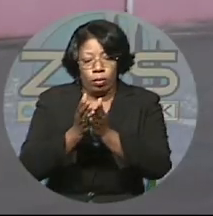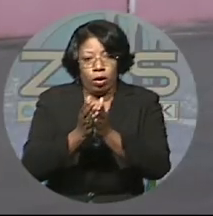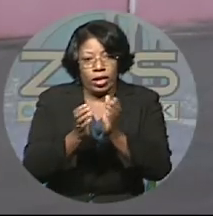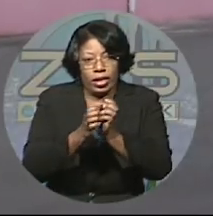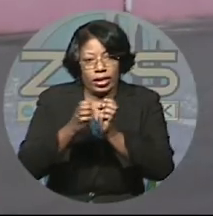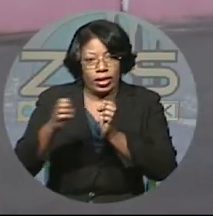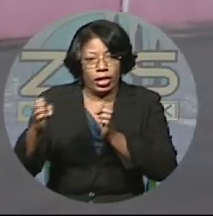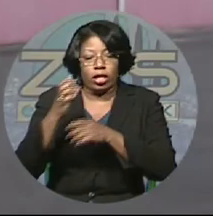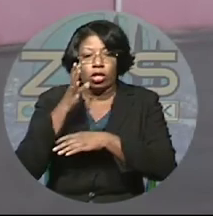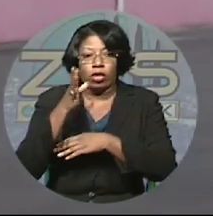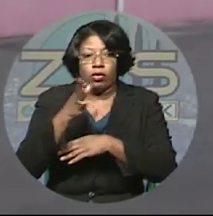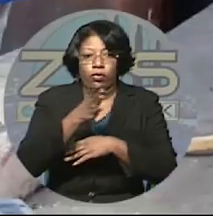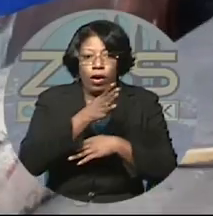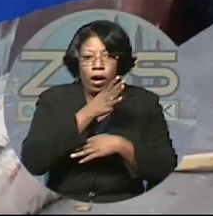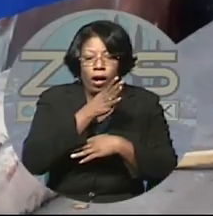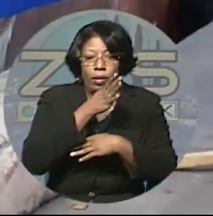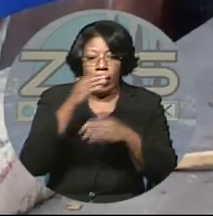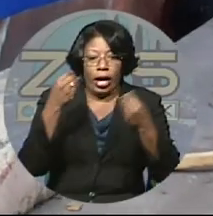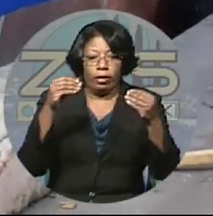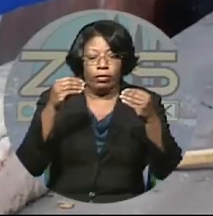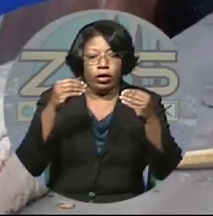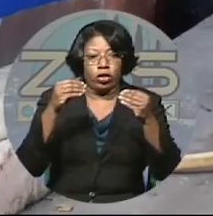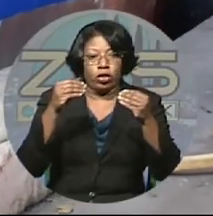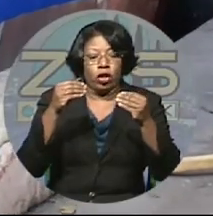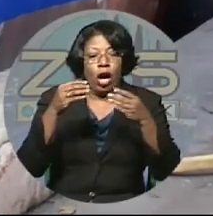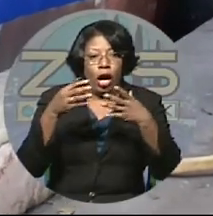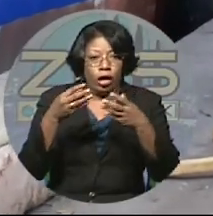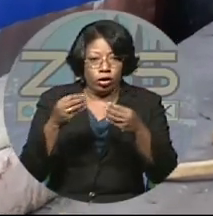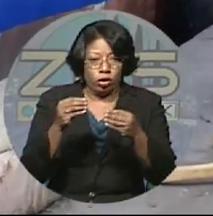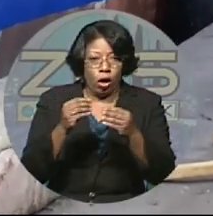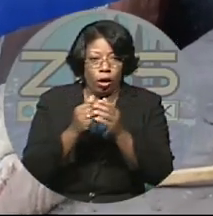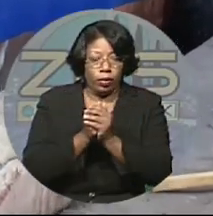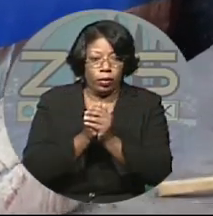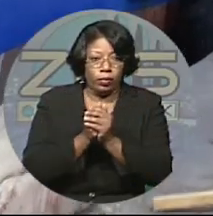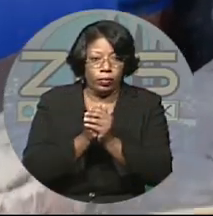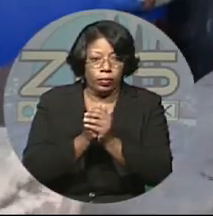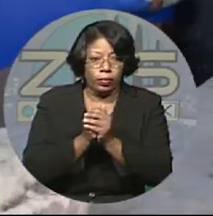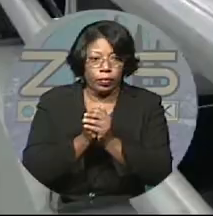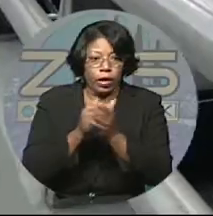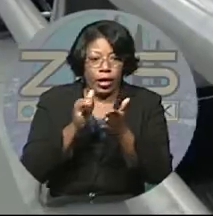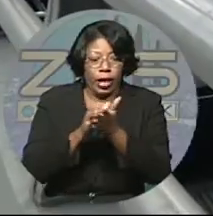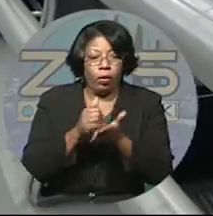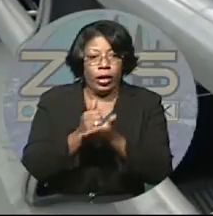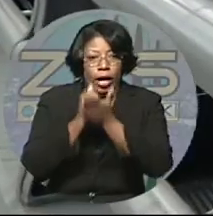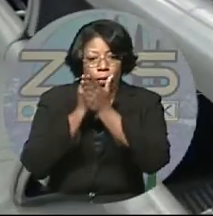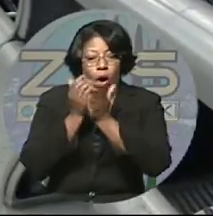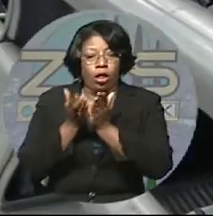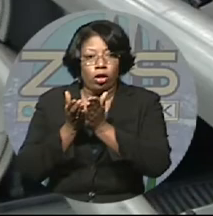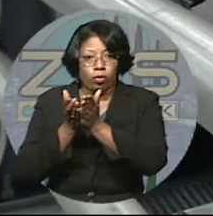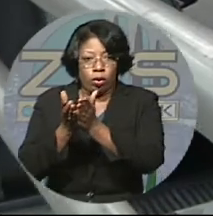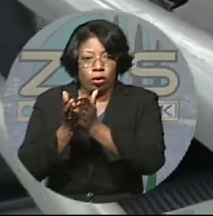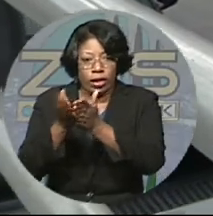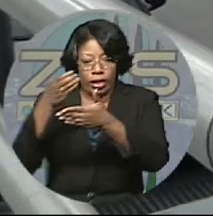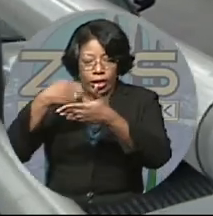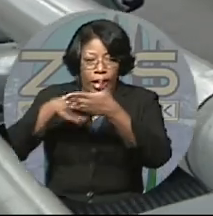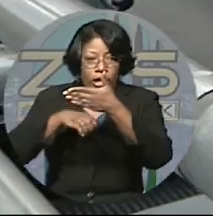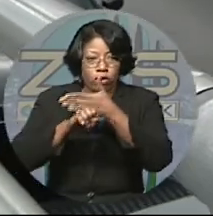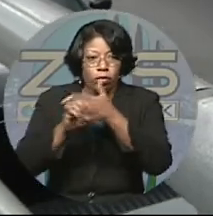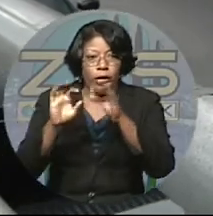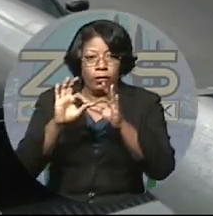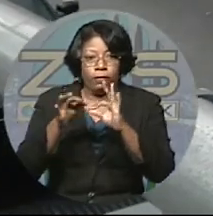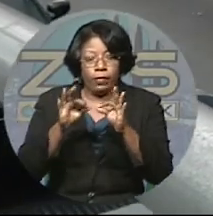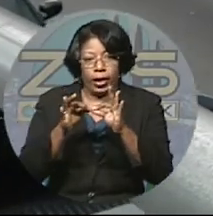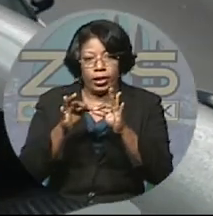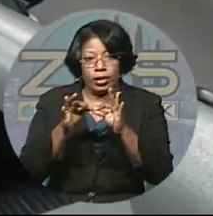at the fish and farm store. She says all this work will accommodate mailboat operators. She says the entrance will also be repaired